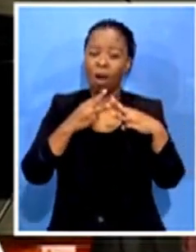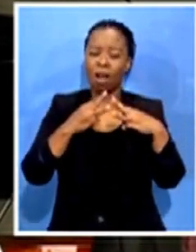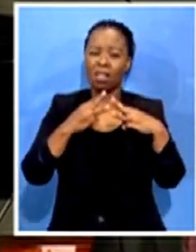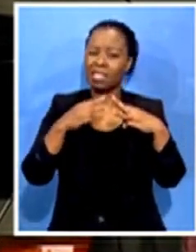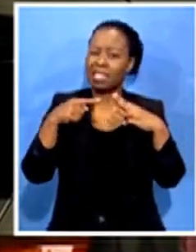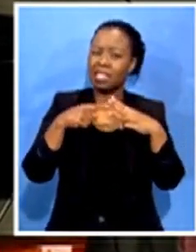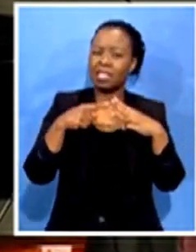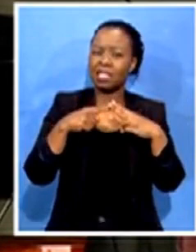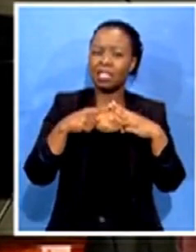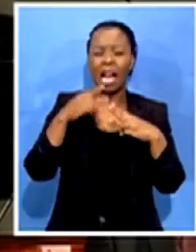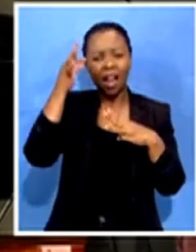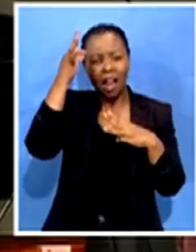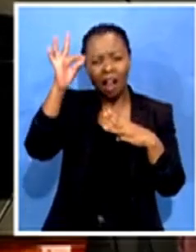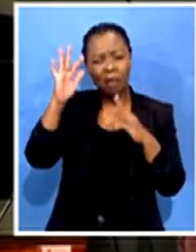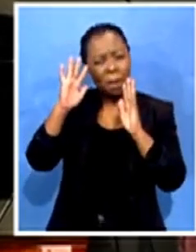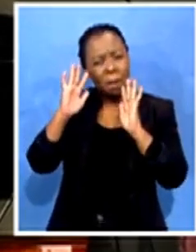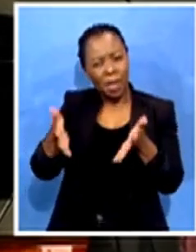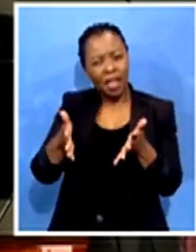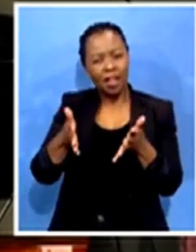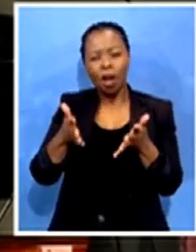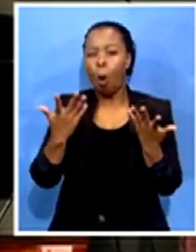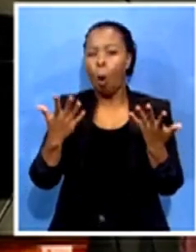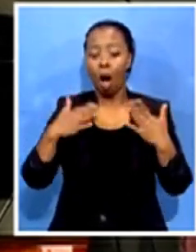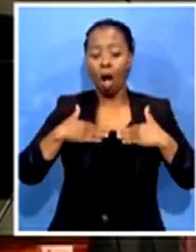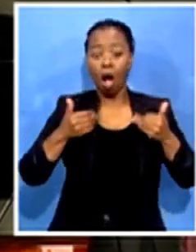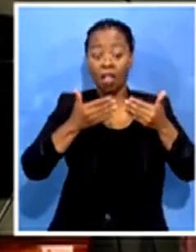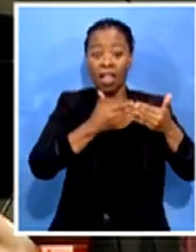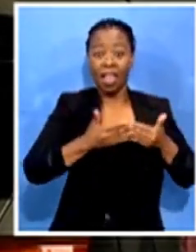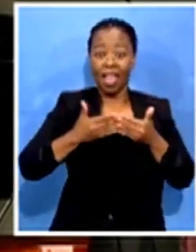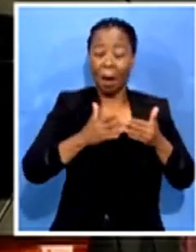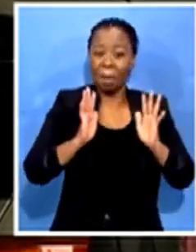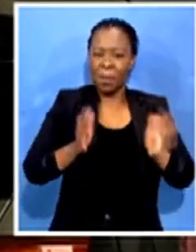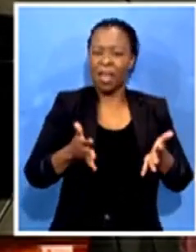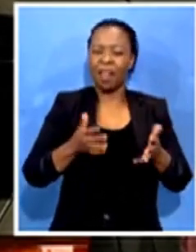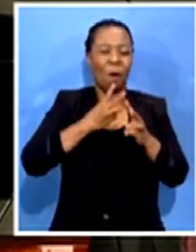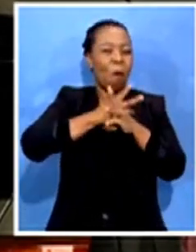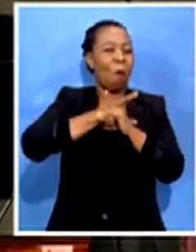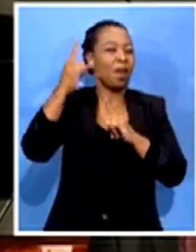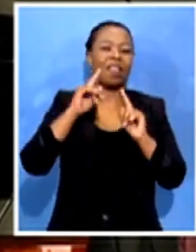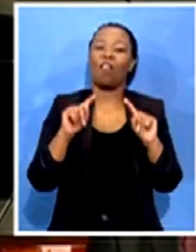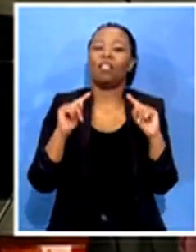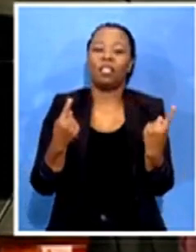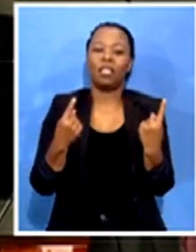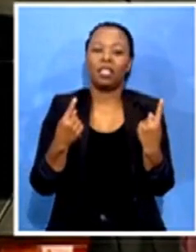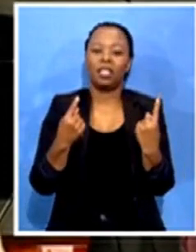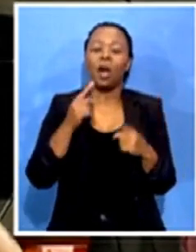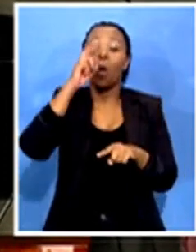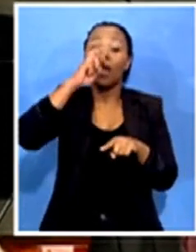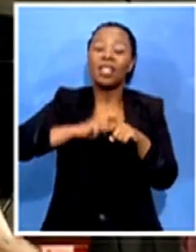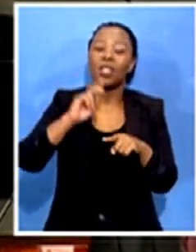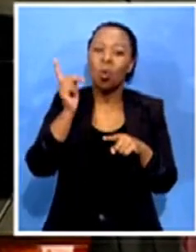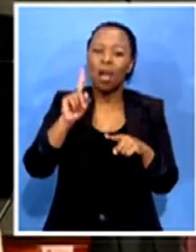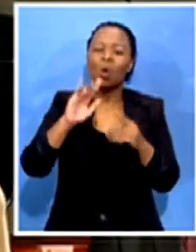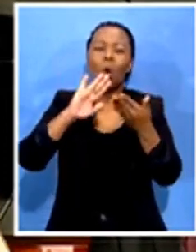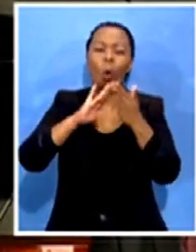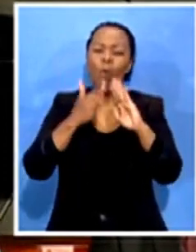the healthcare workers alone. We need a great deal of citizen participation. We need a